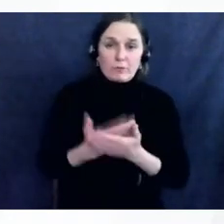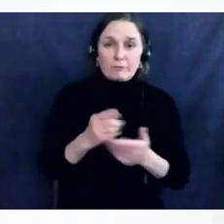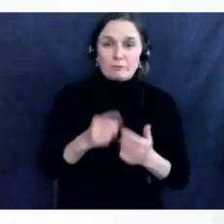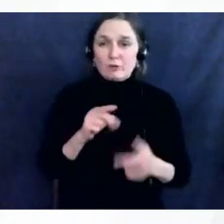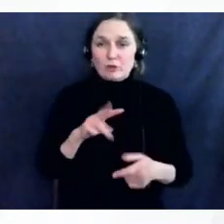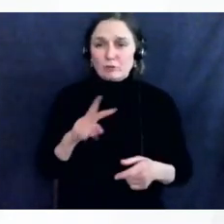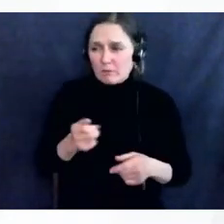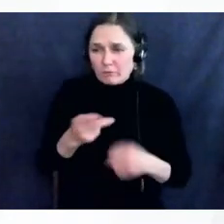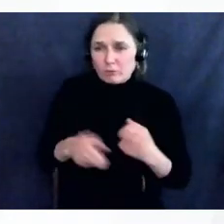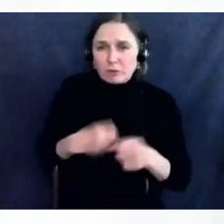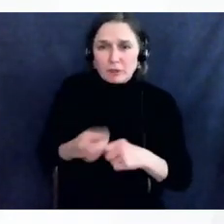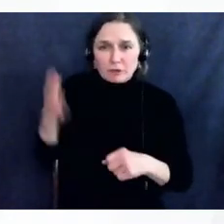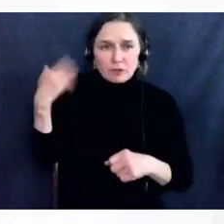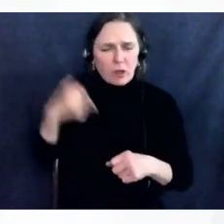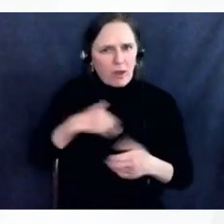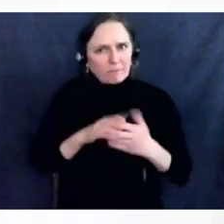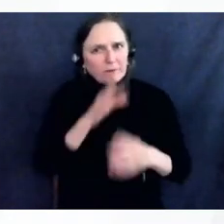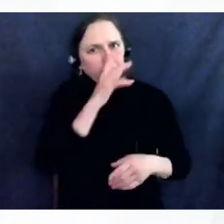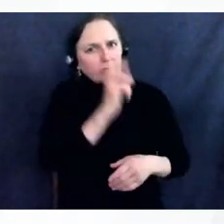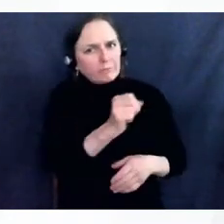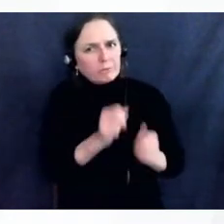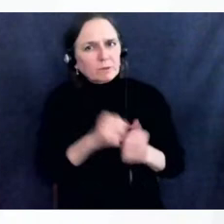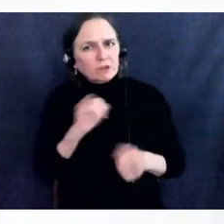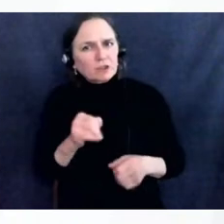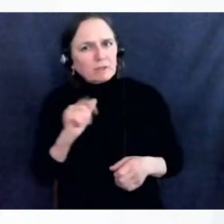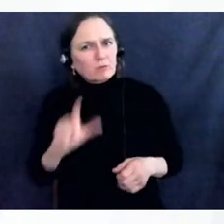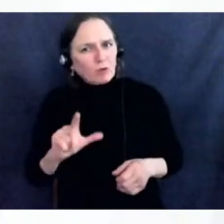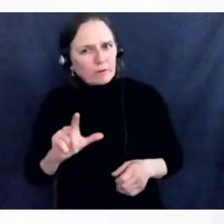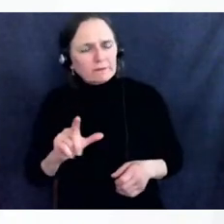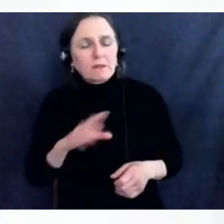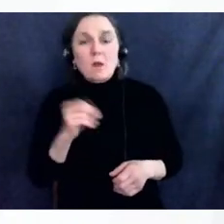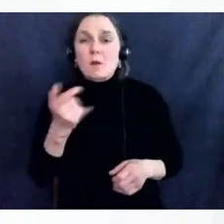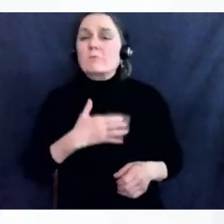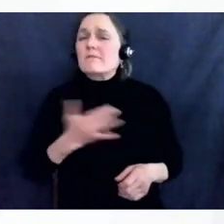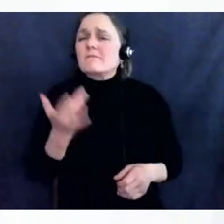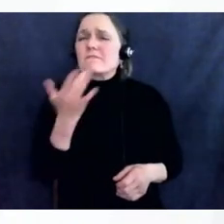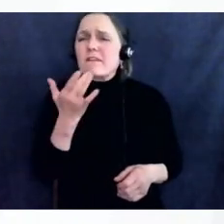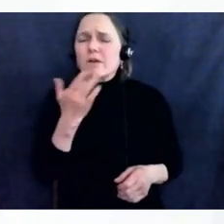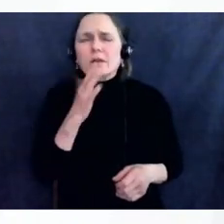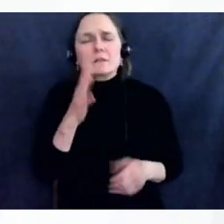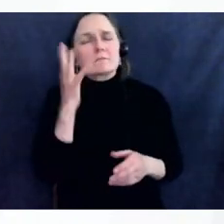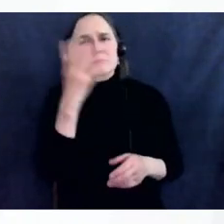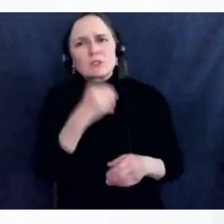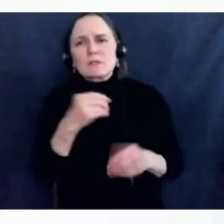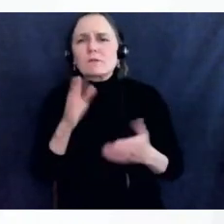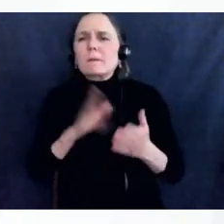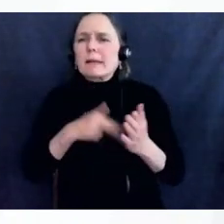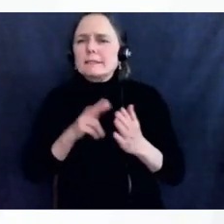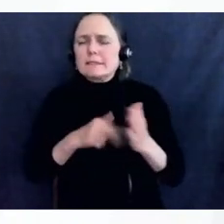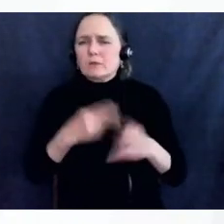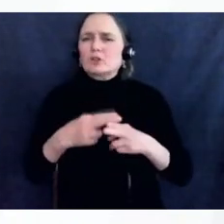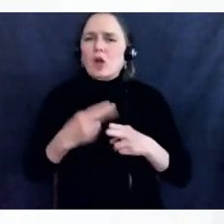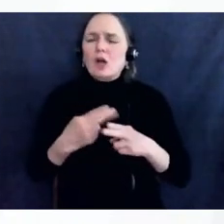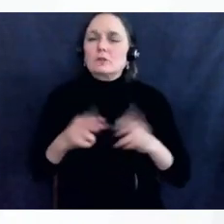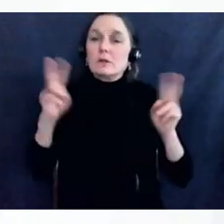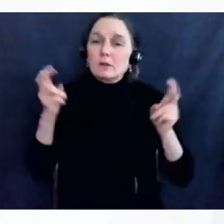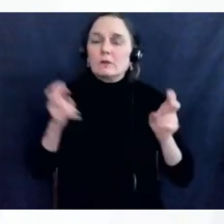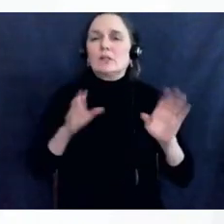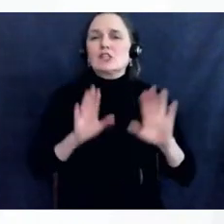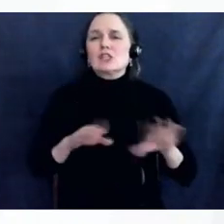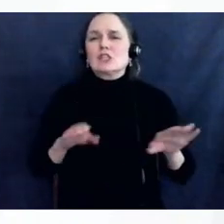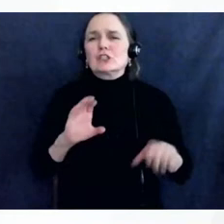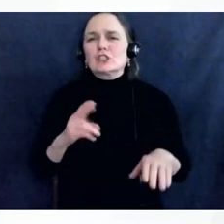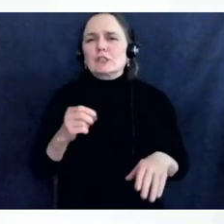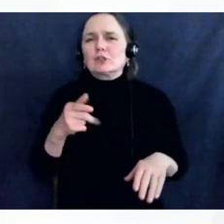personal favorite of mine is his gorgeous painting entitled Children at Play. Professor Lawrence's presence at the